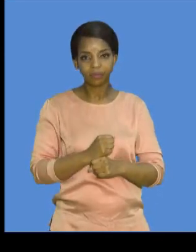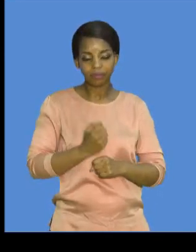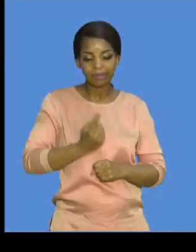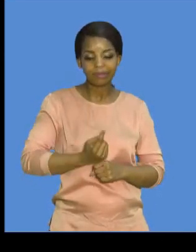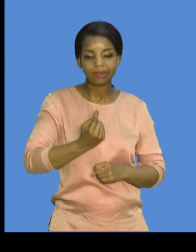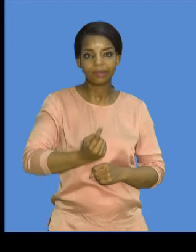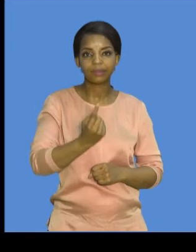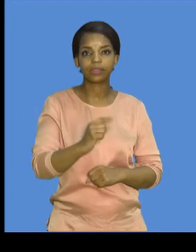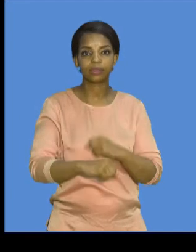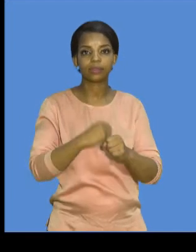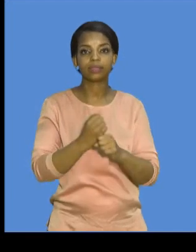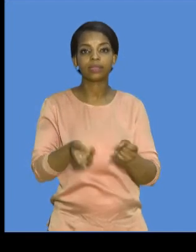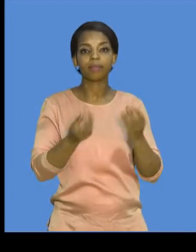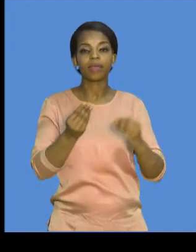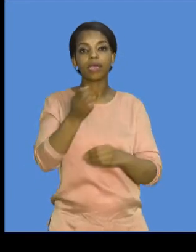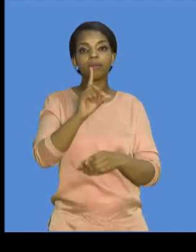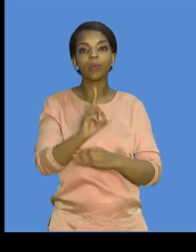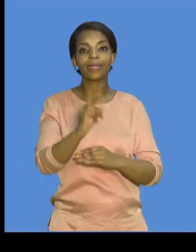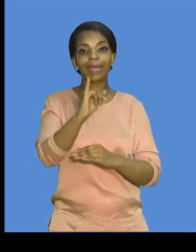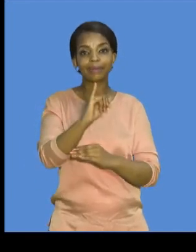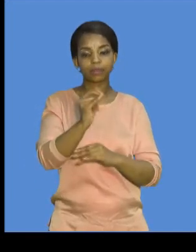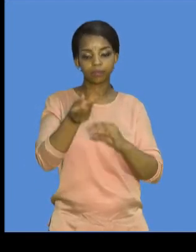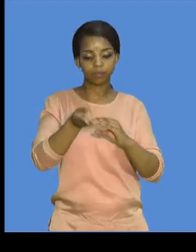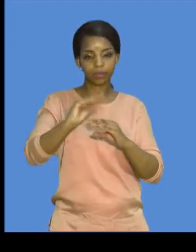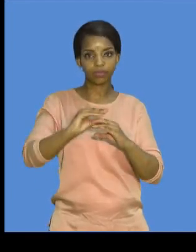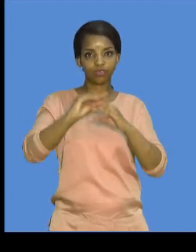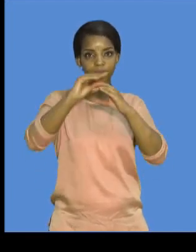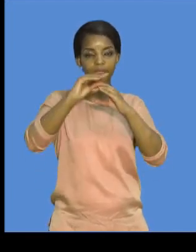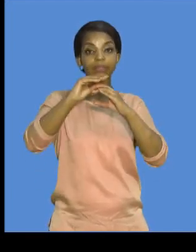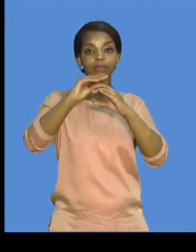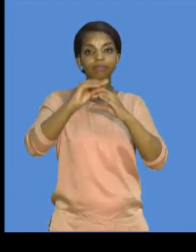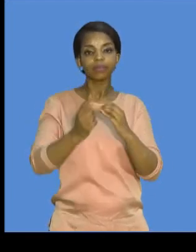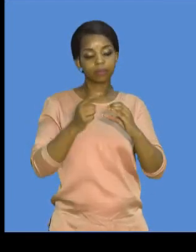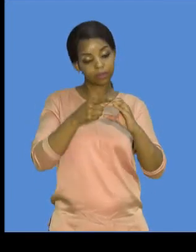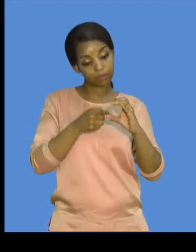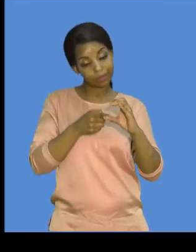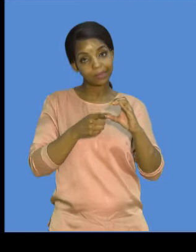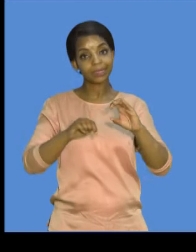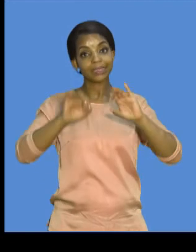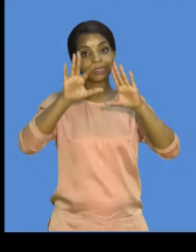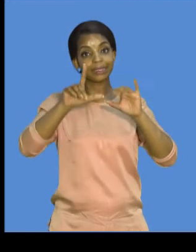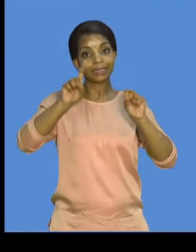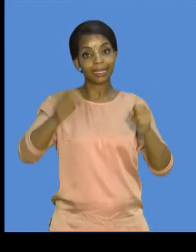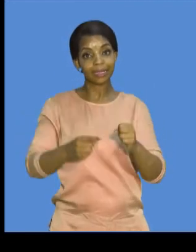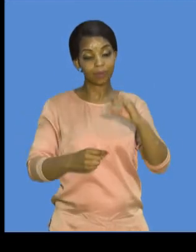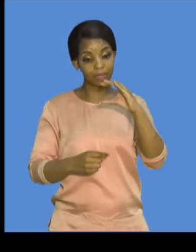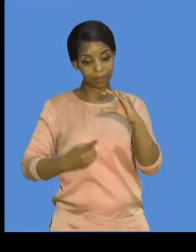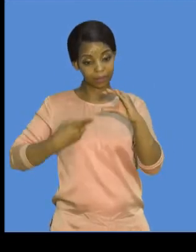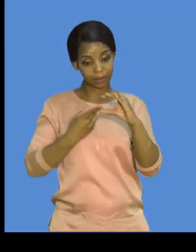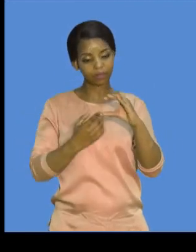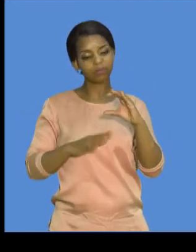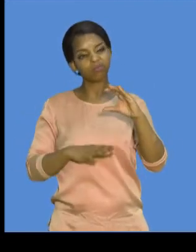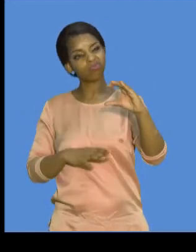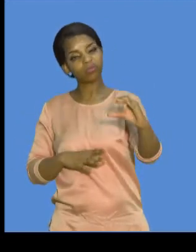interest every year. So if you have 10,000 and you are saving that 10,000 for 10